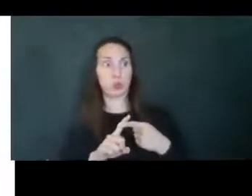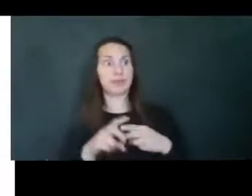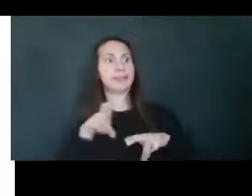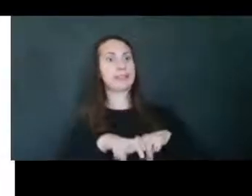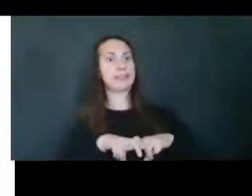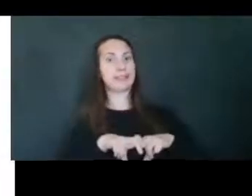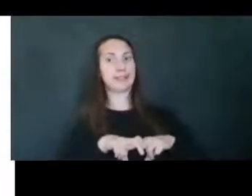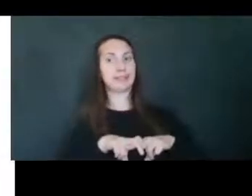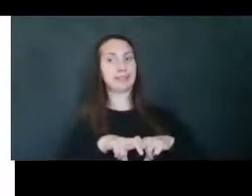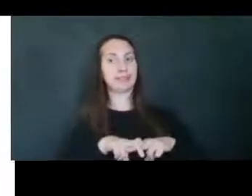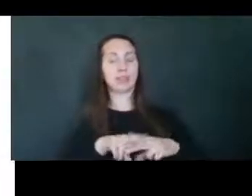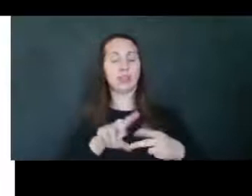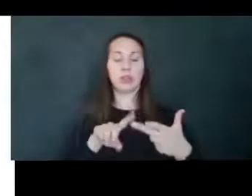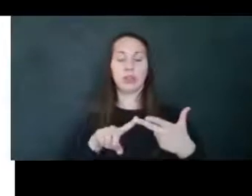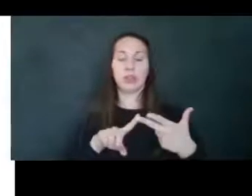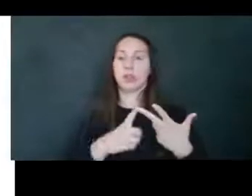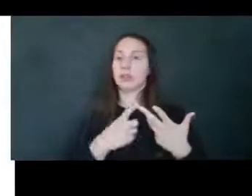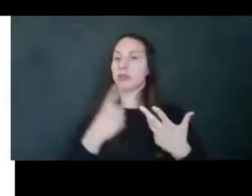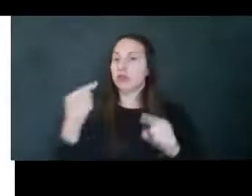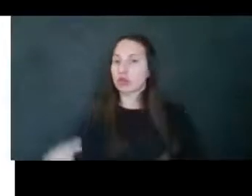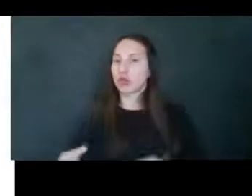These are not big aggressive